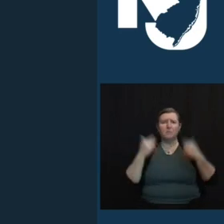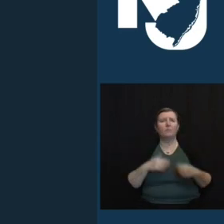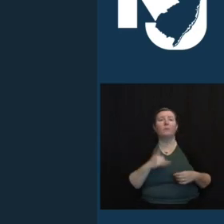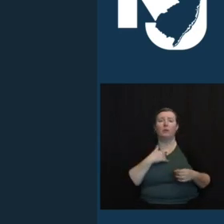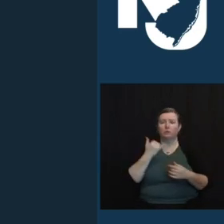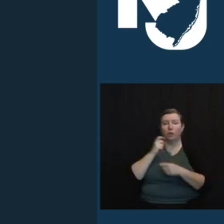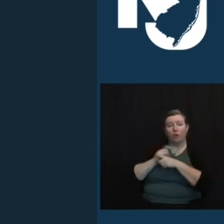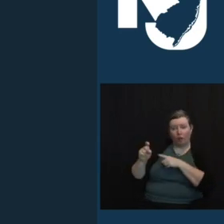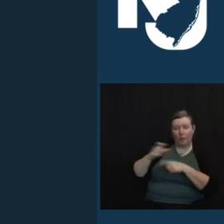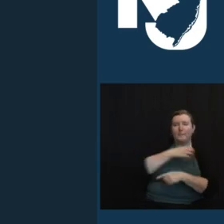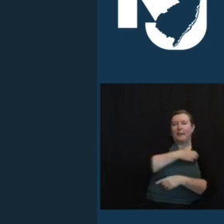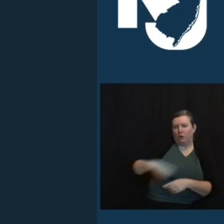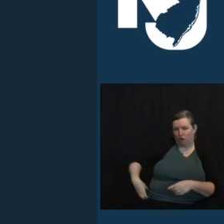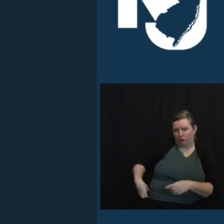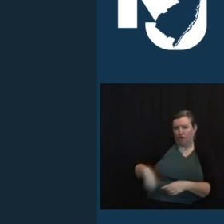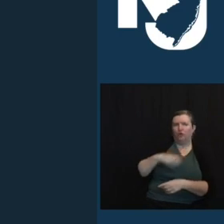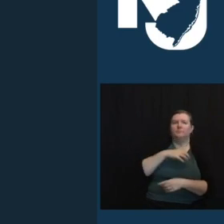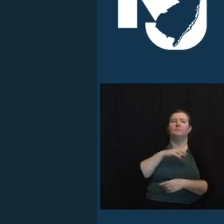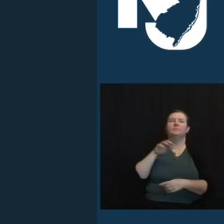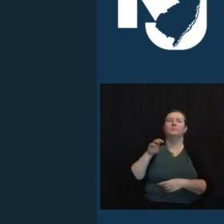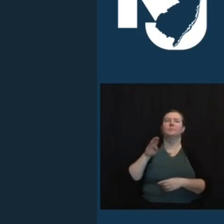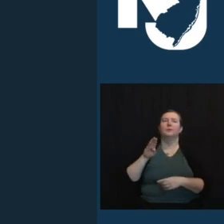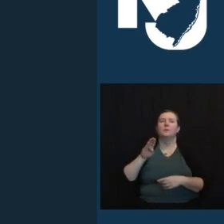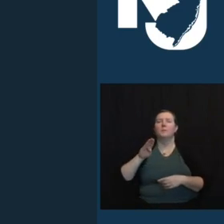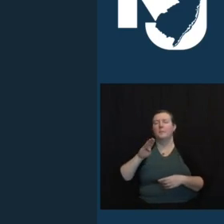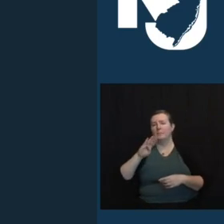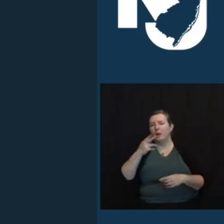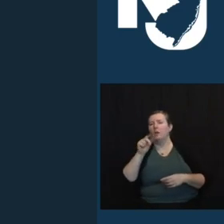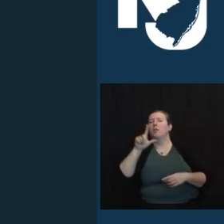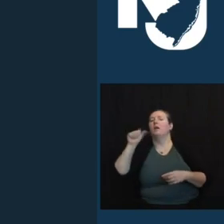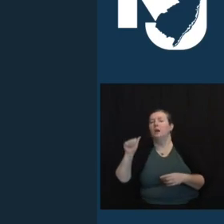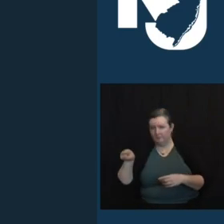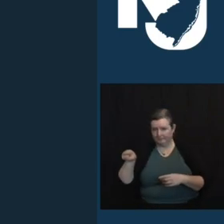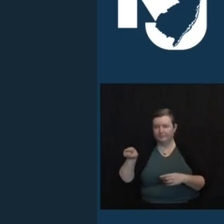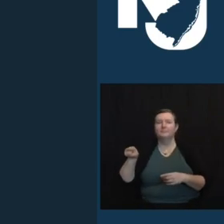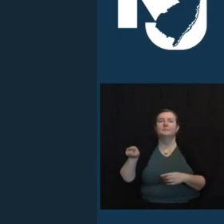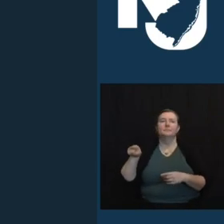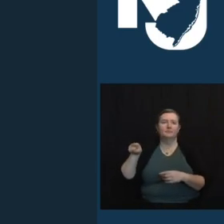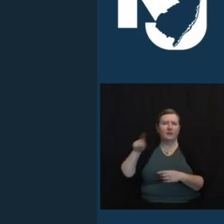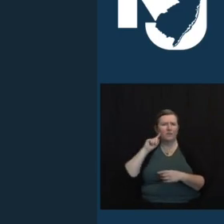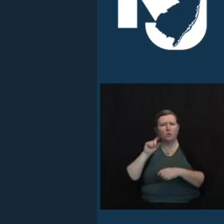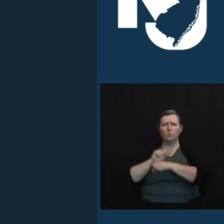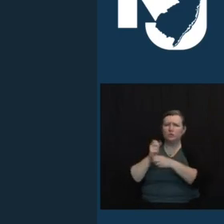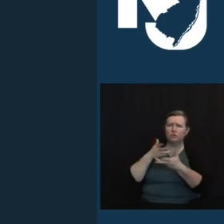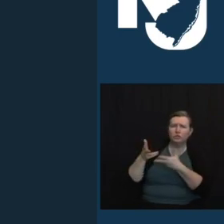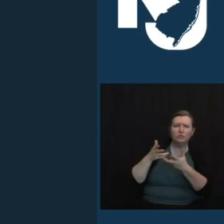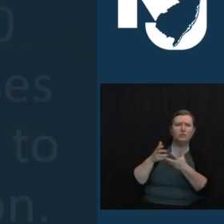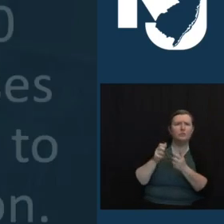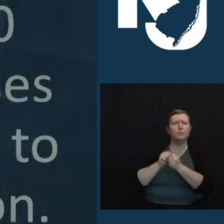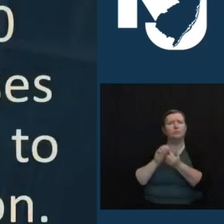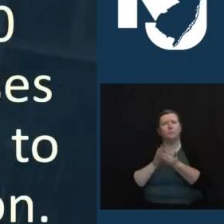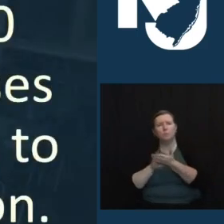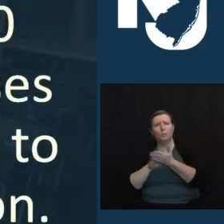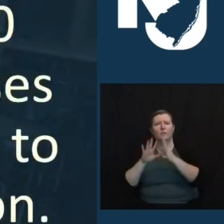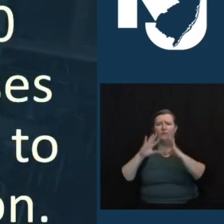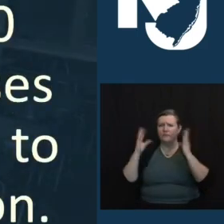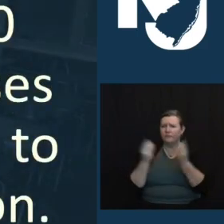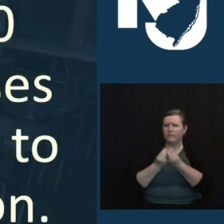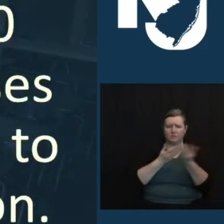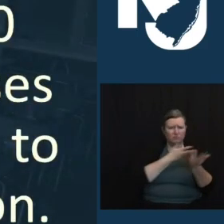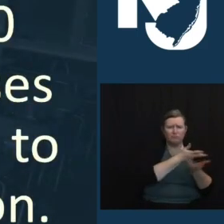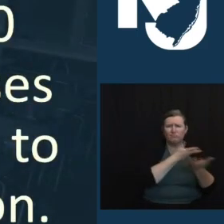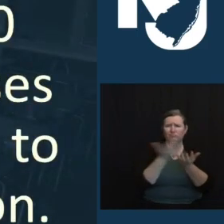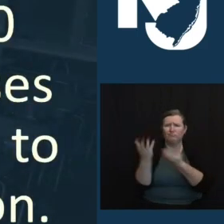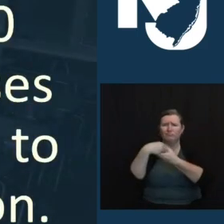Ravi Bala and thanked him for his commitment to working with the city school leaders and families. Throughout the school year, we've had in